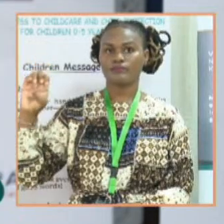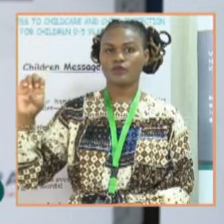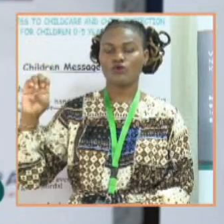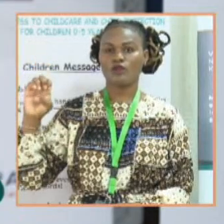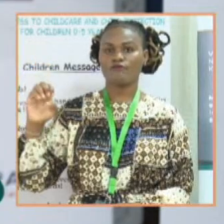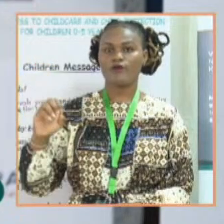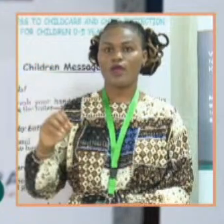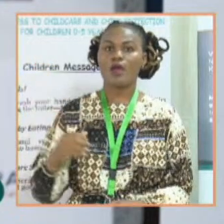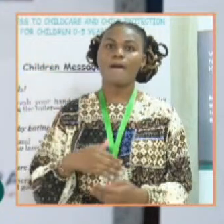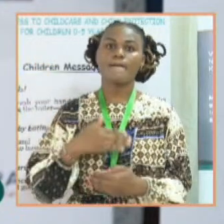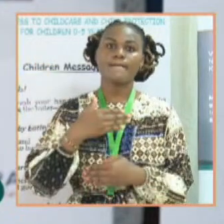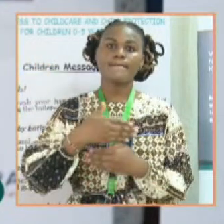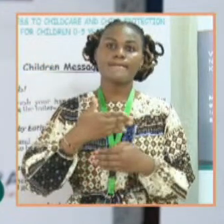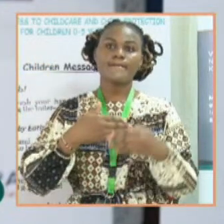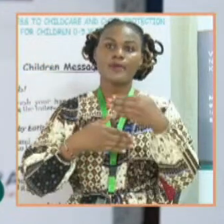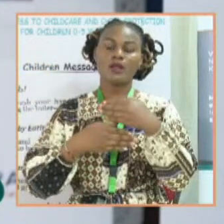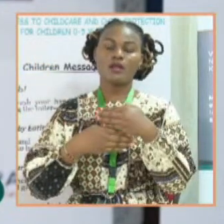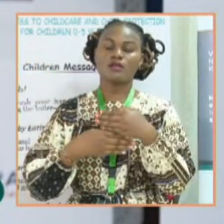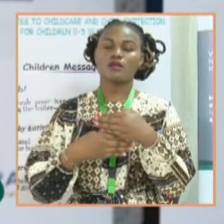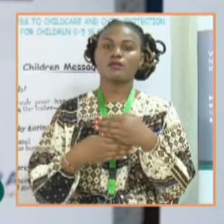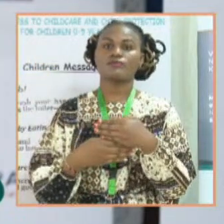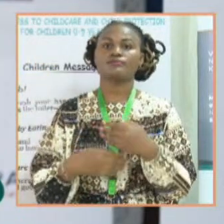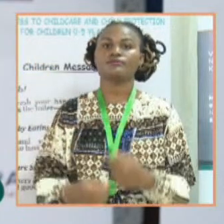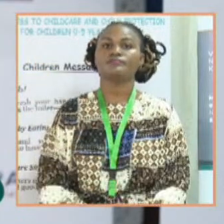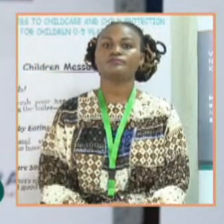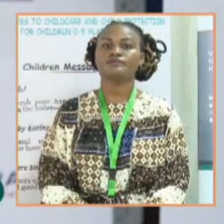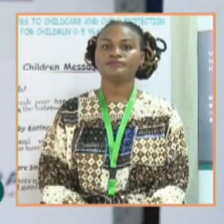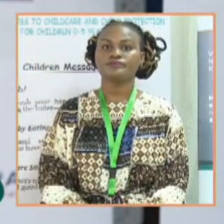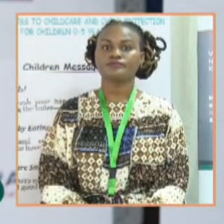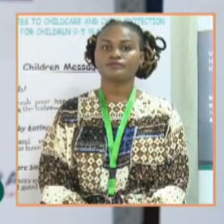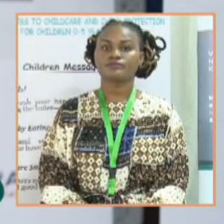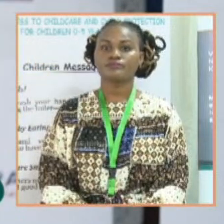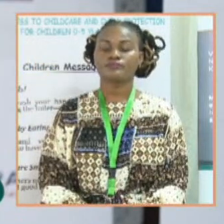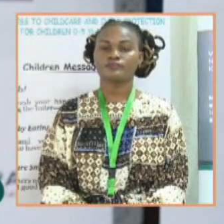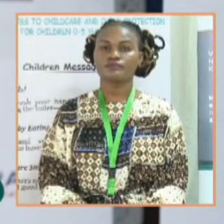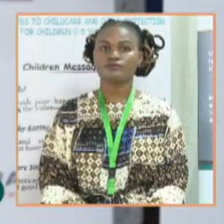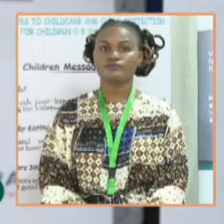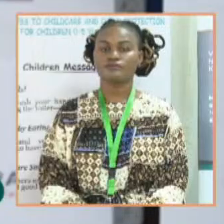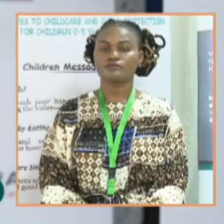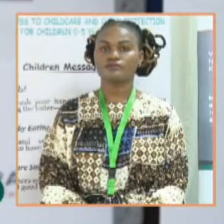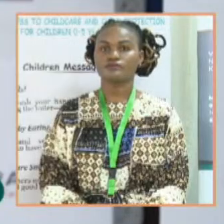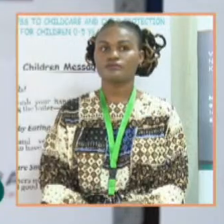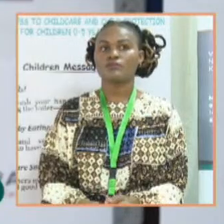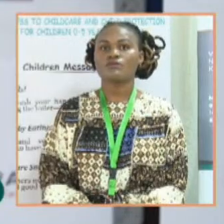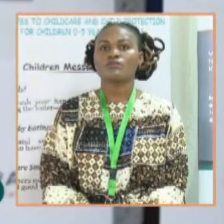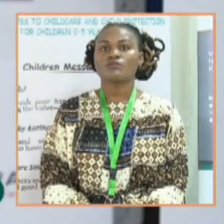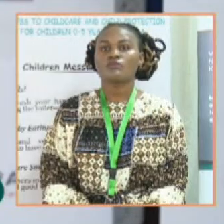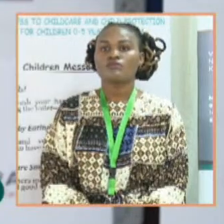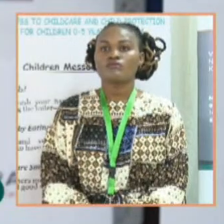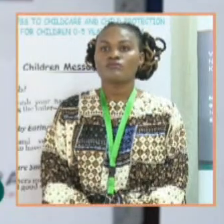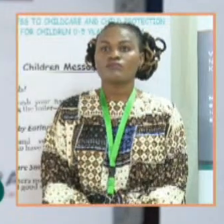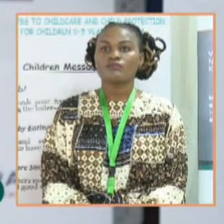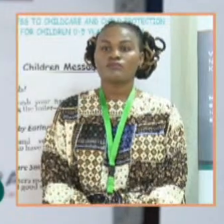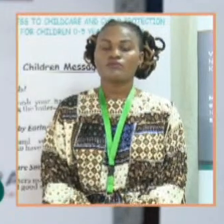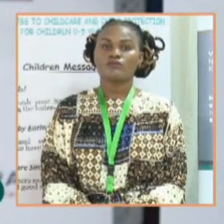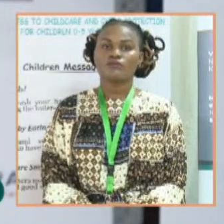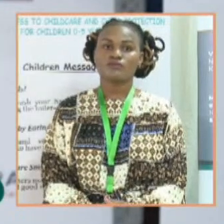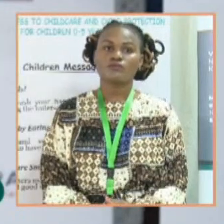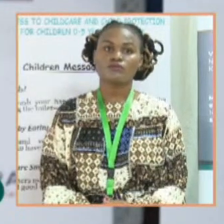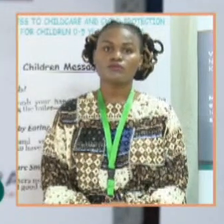to social welfare programs. And this is to ensure that they're not diverted to other